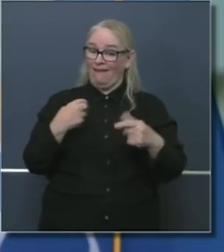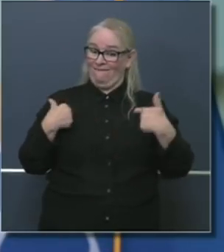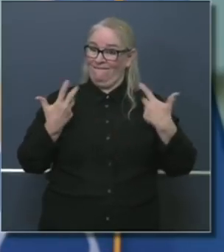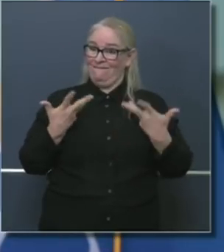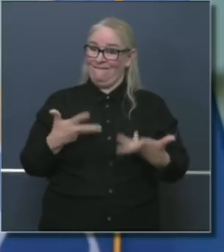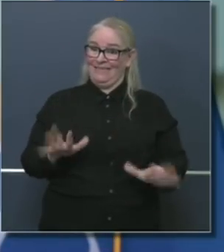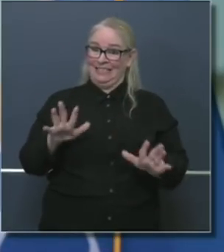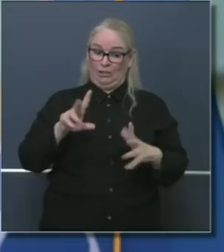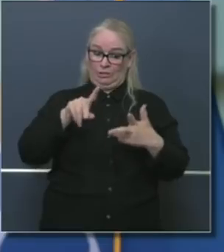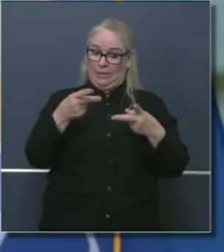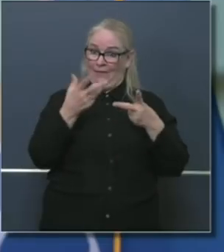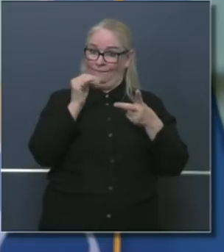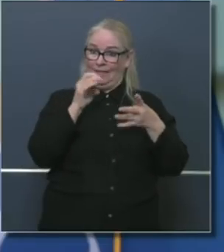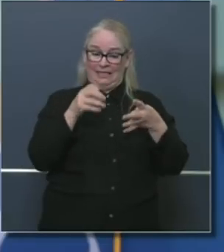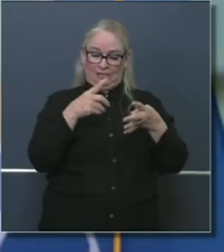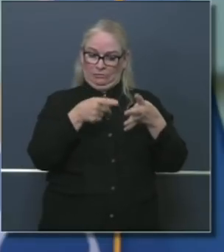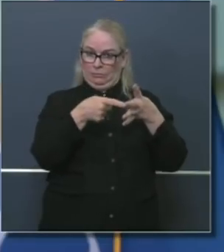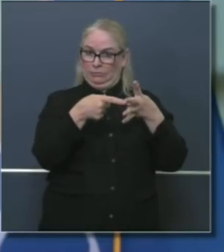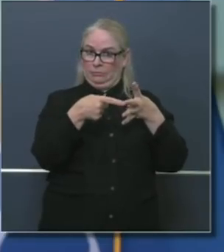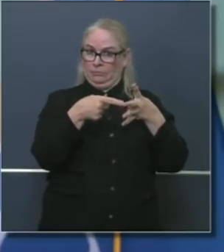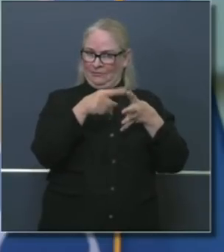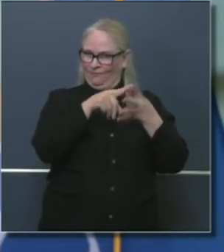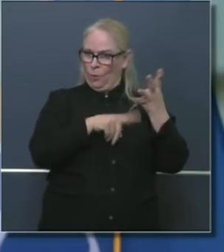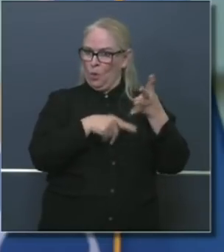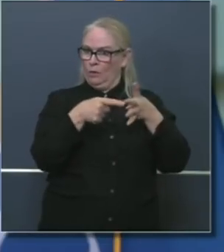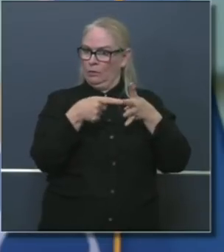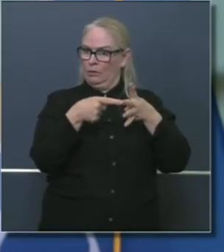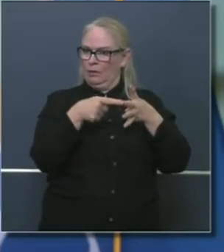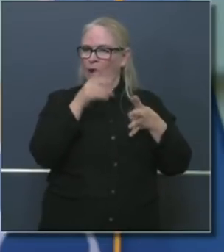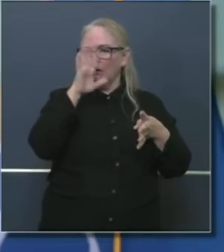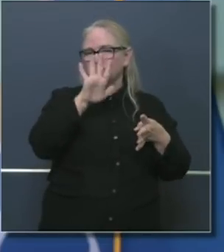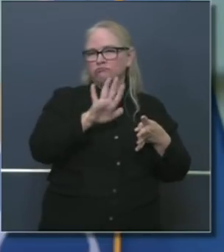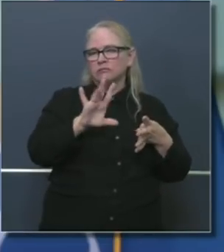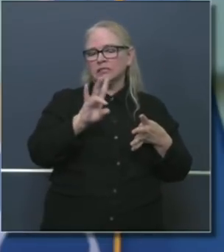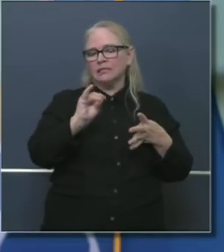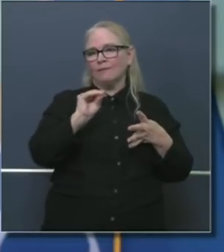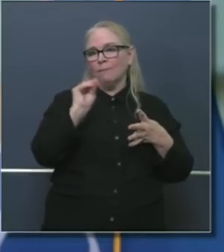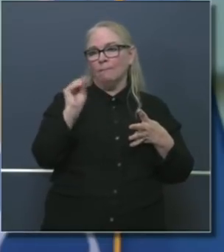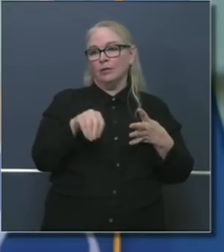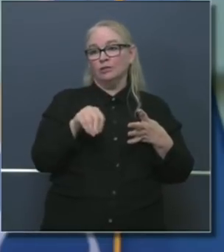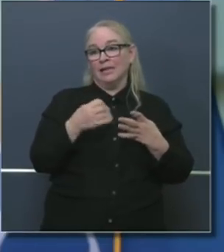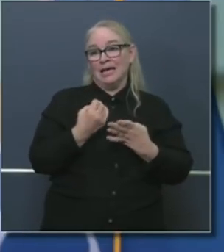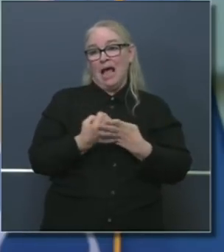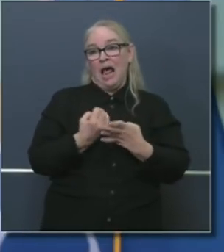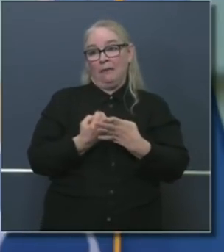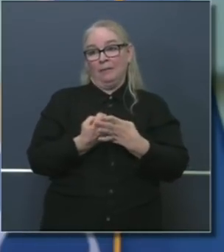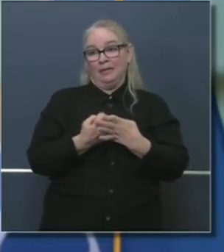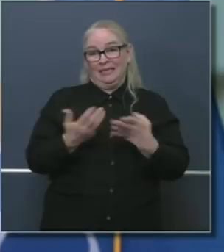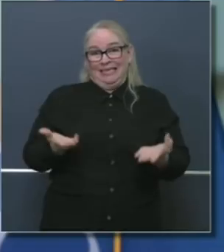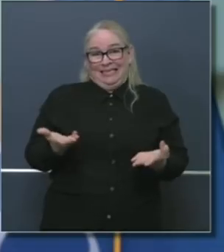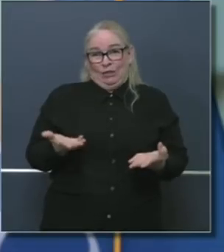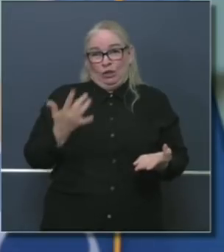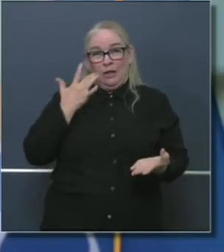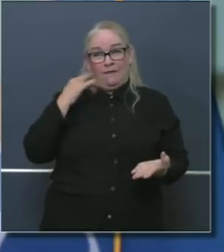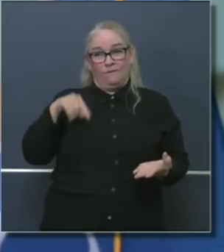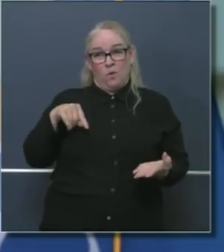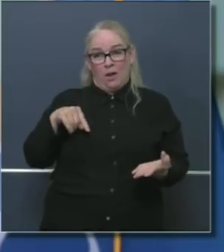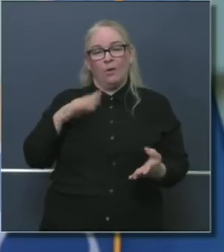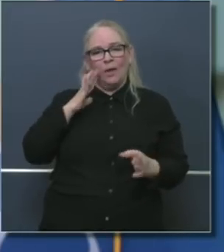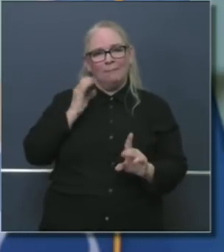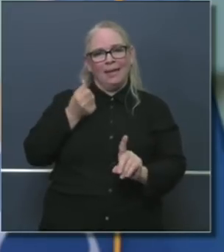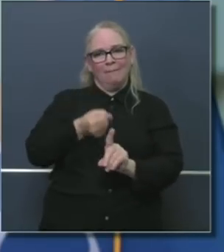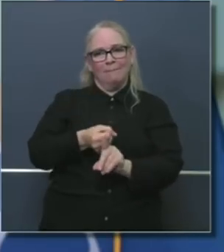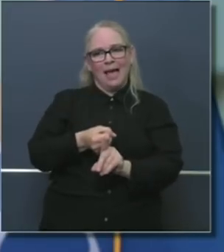roughly 70% of the economy has been impacted in terms of its opportunity